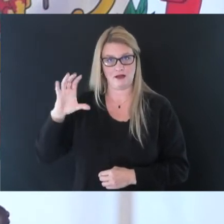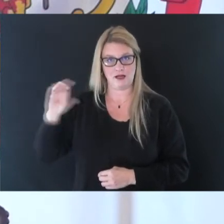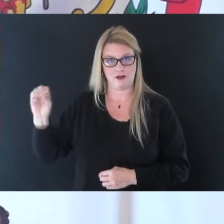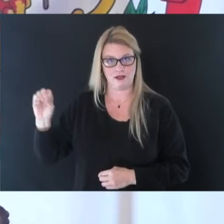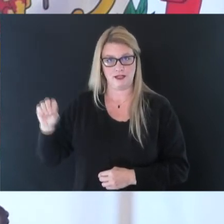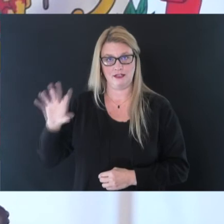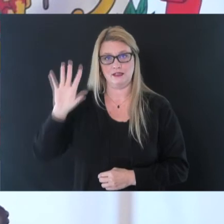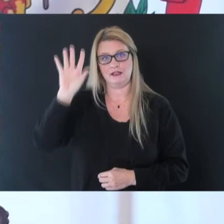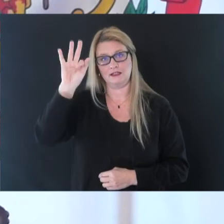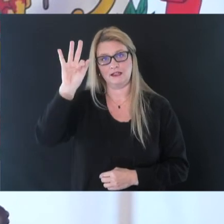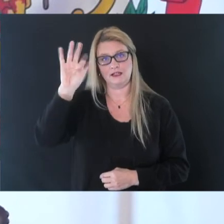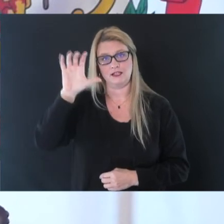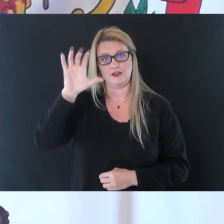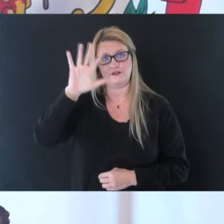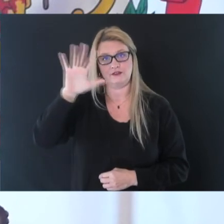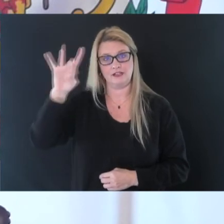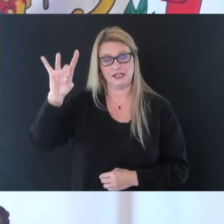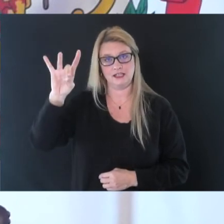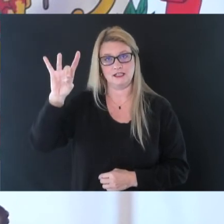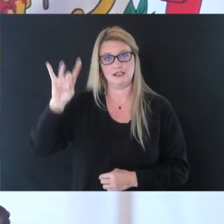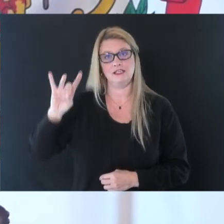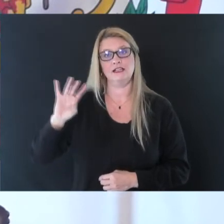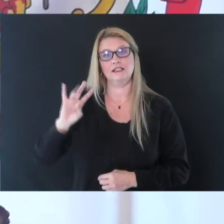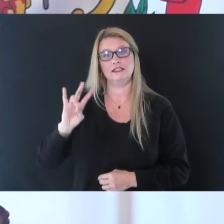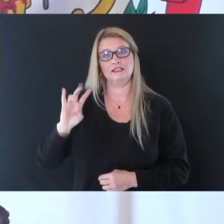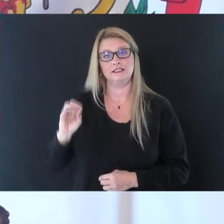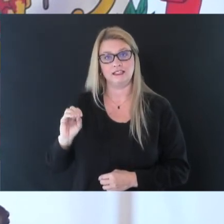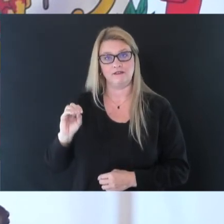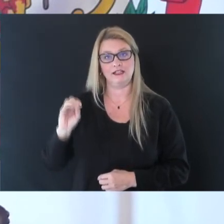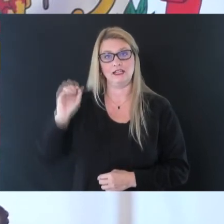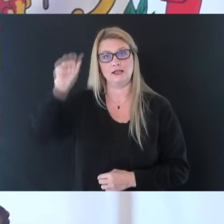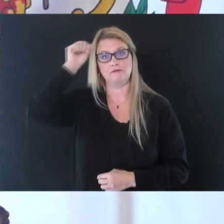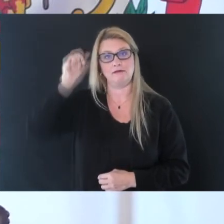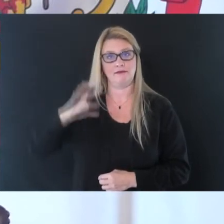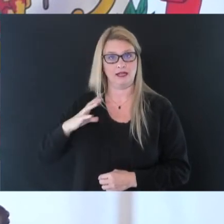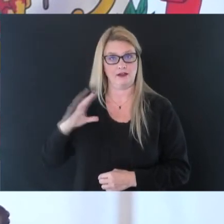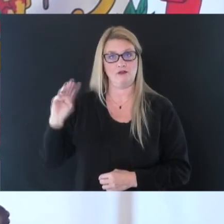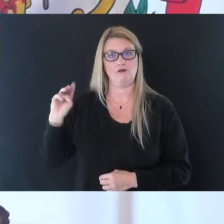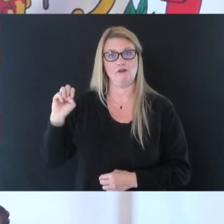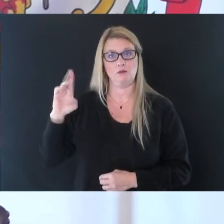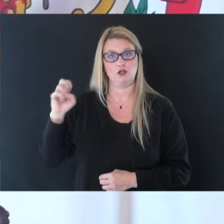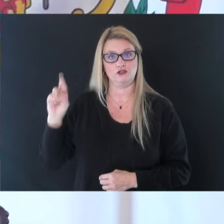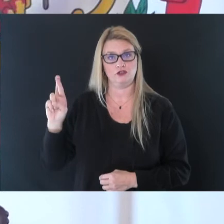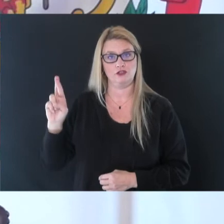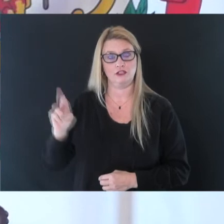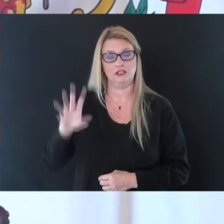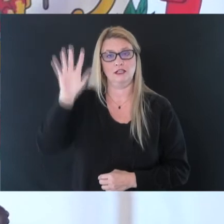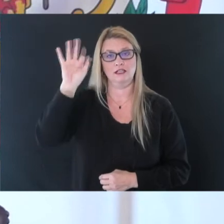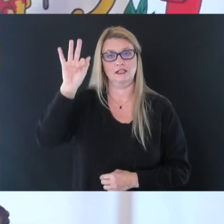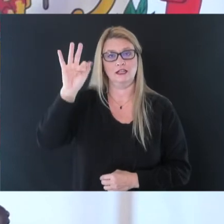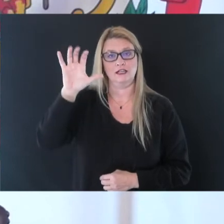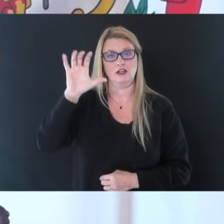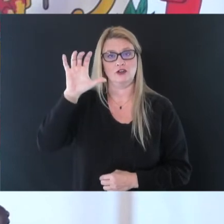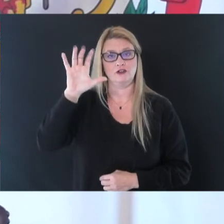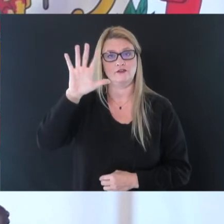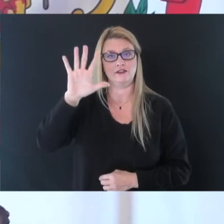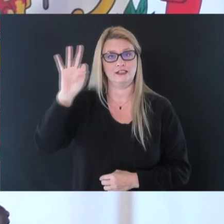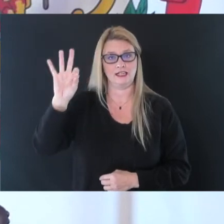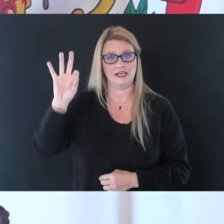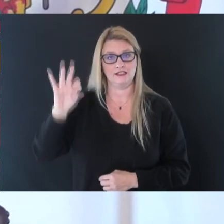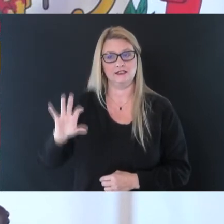Our 1958th death is a 70-year-old male from Mercer County. Our 1959th death